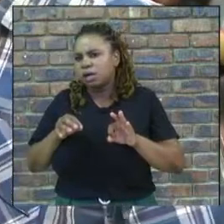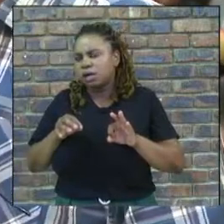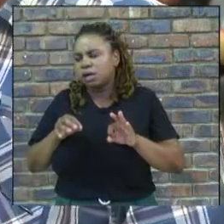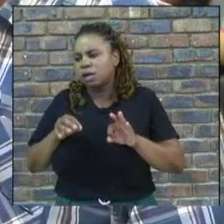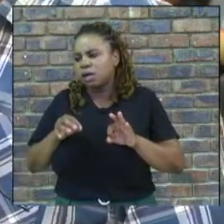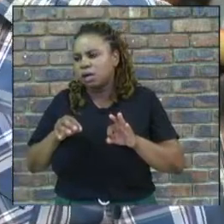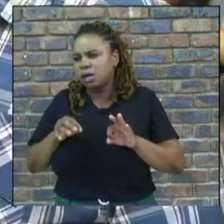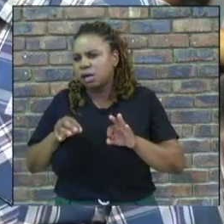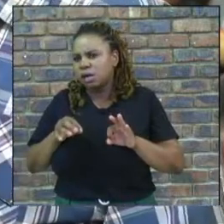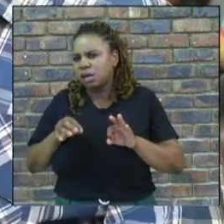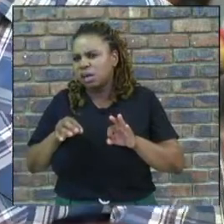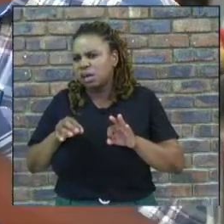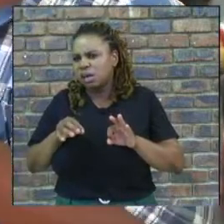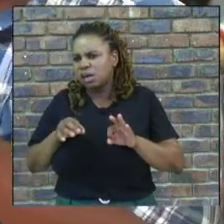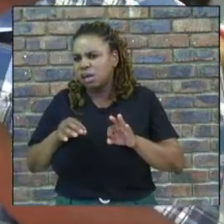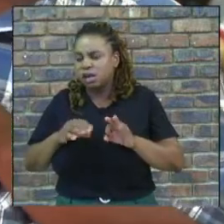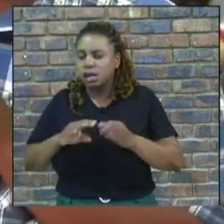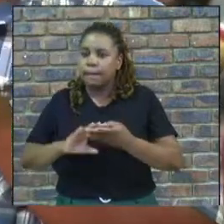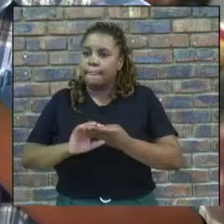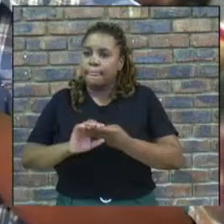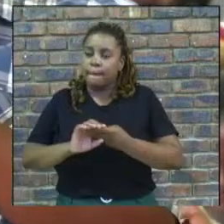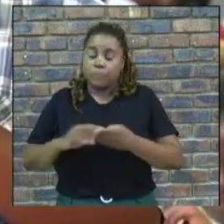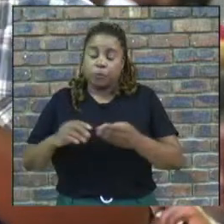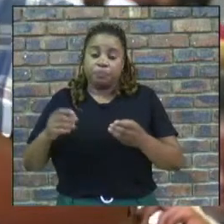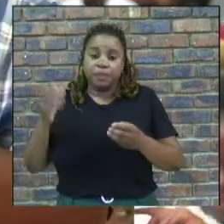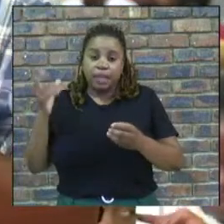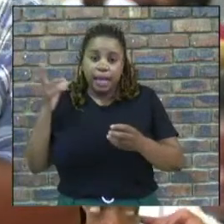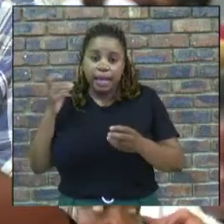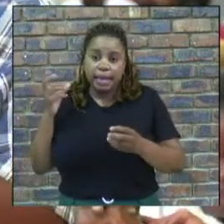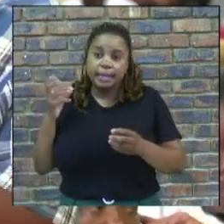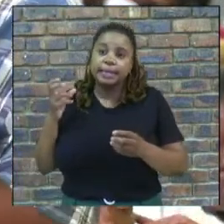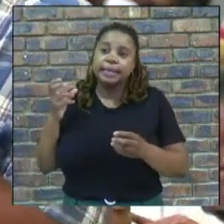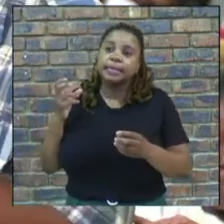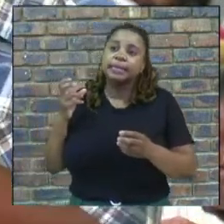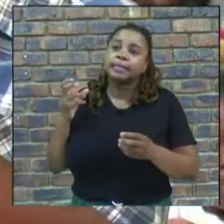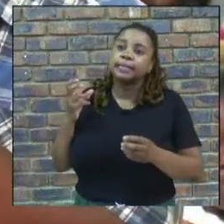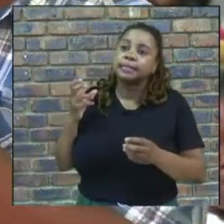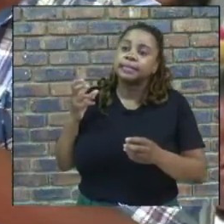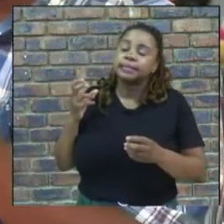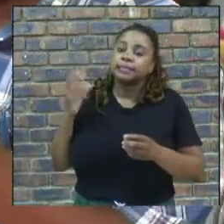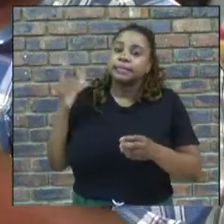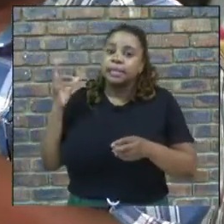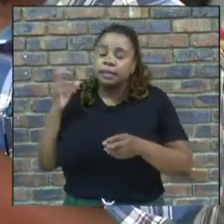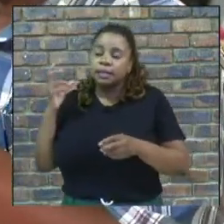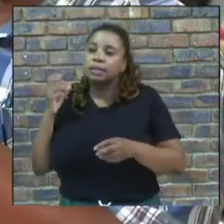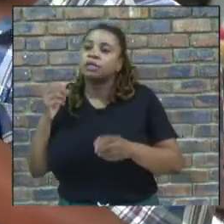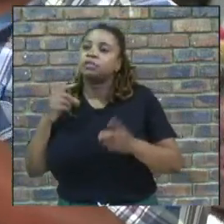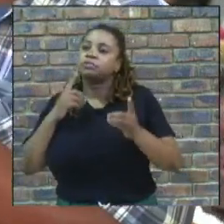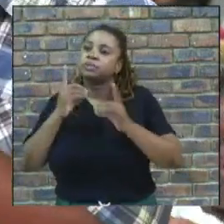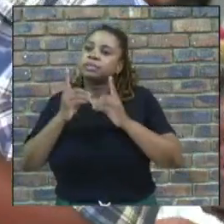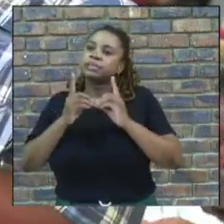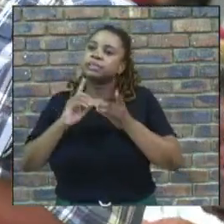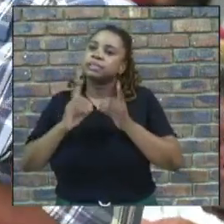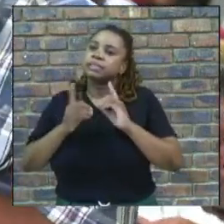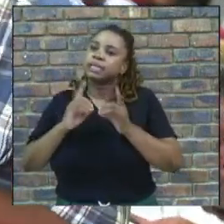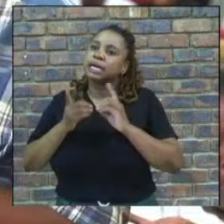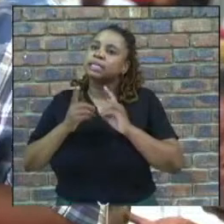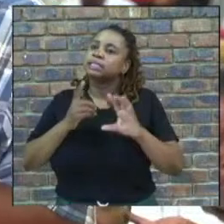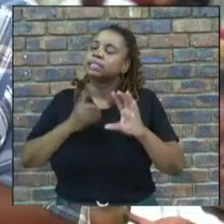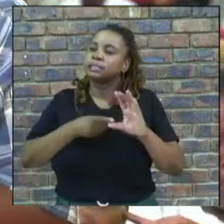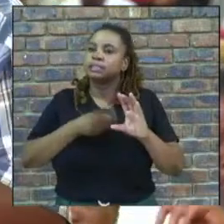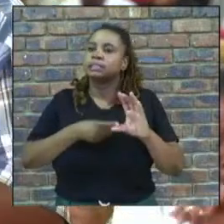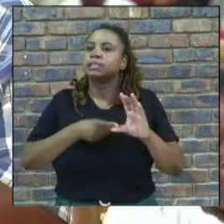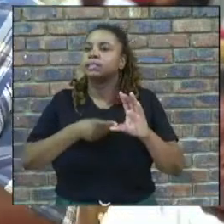mmereko. Ke utlwile gore e ka re e epiwa ko mabopong a lewatle le ko